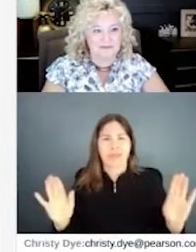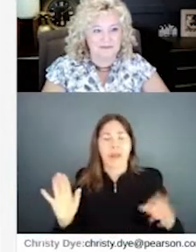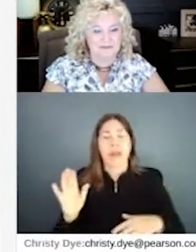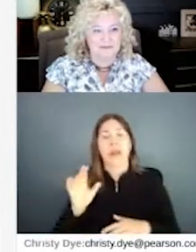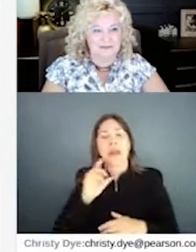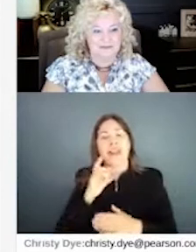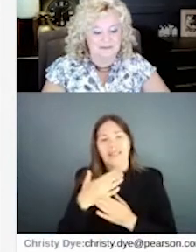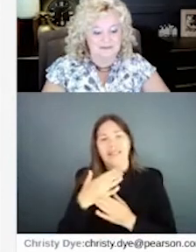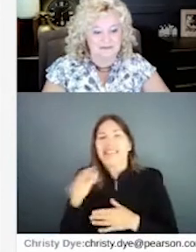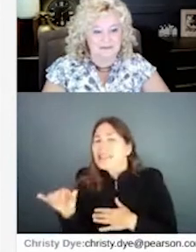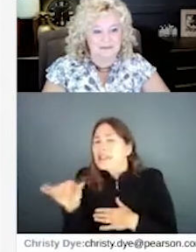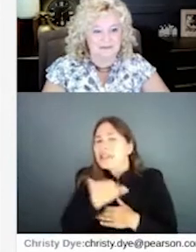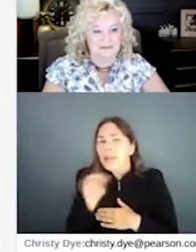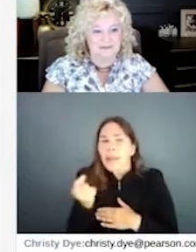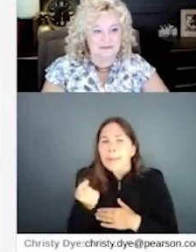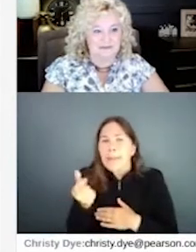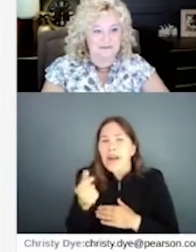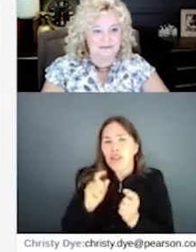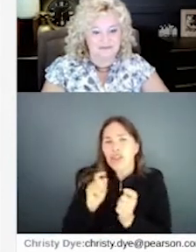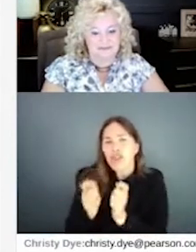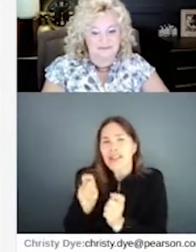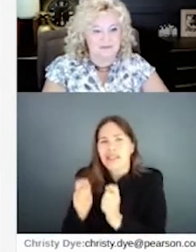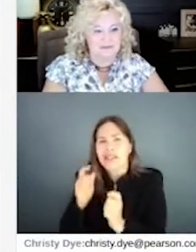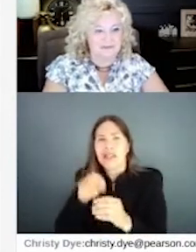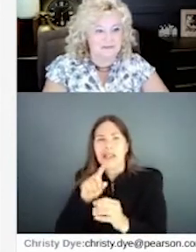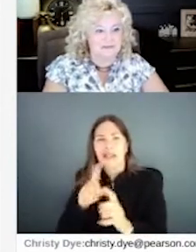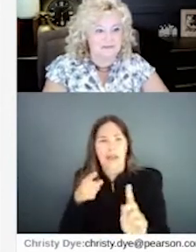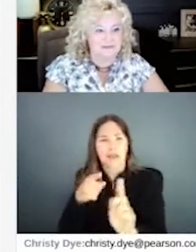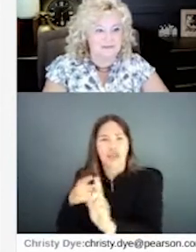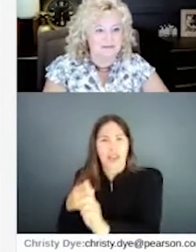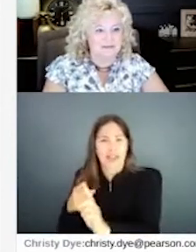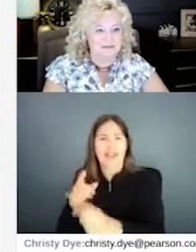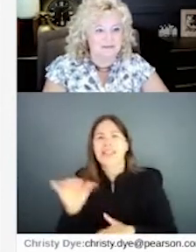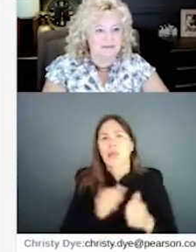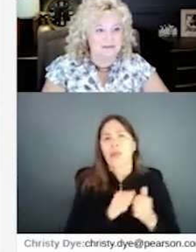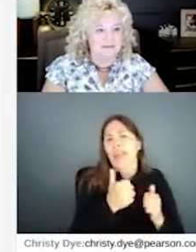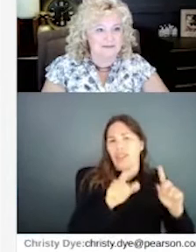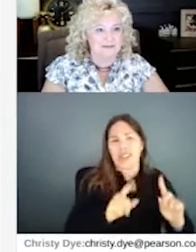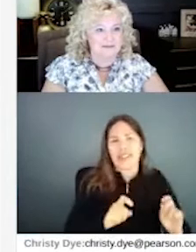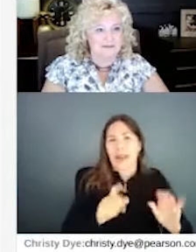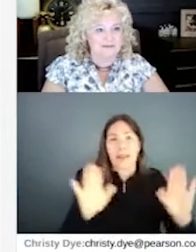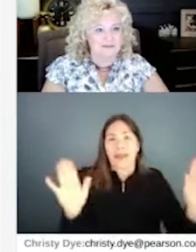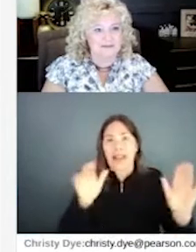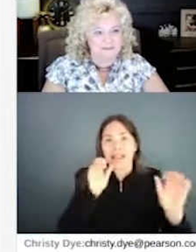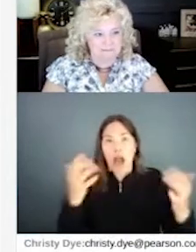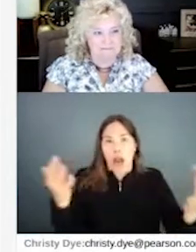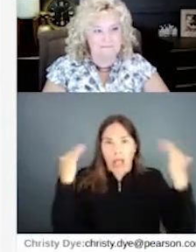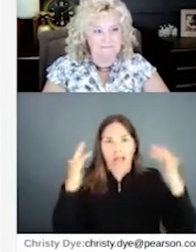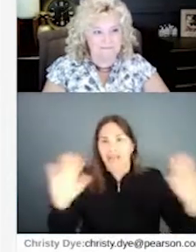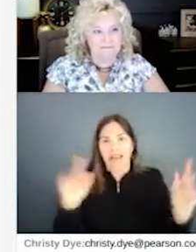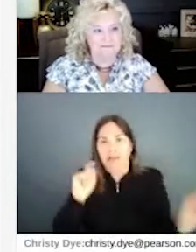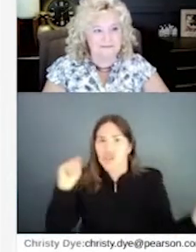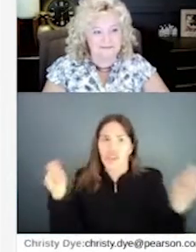There are similar minor changes in the objective domains for the other exams as well. Nothing earth-shattering, just some updates